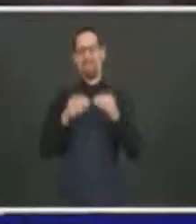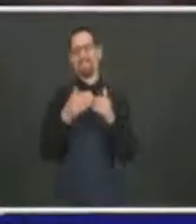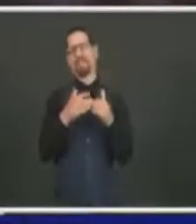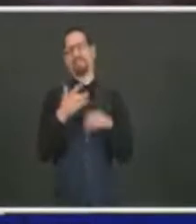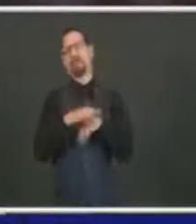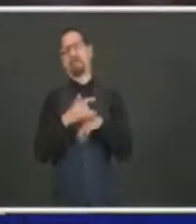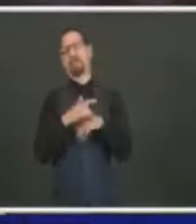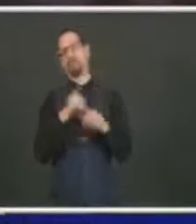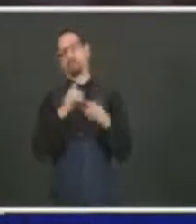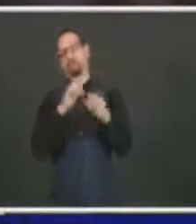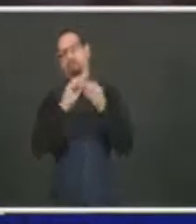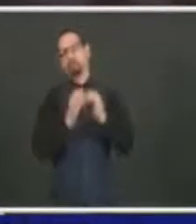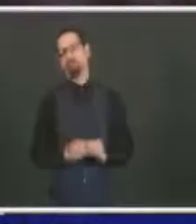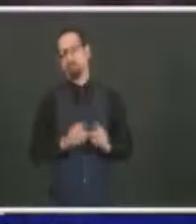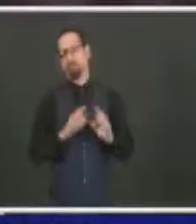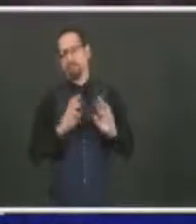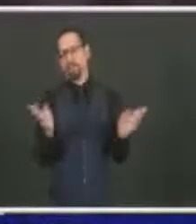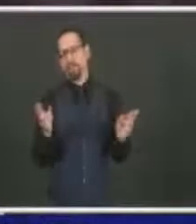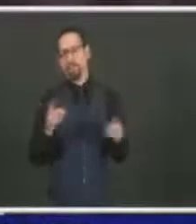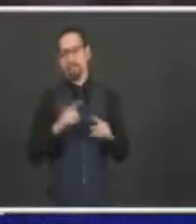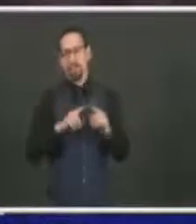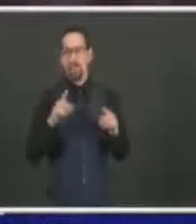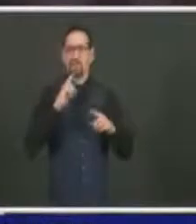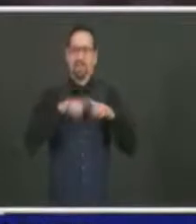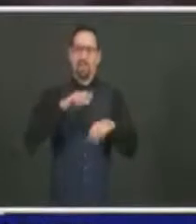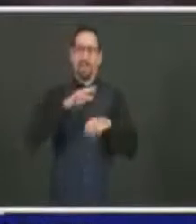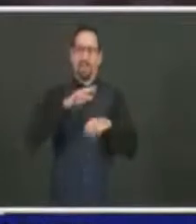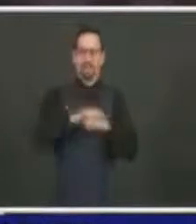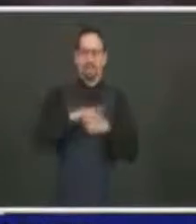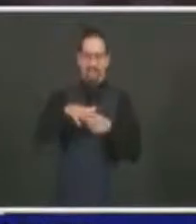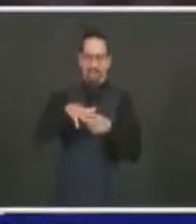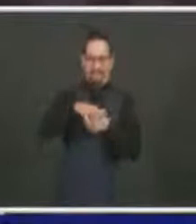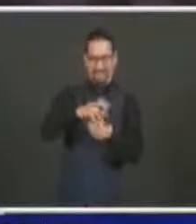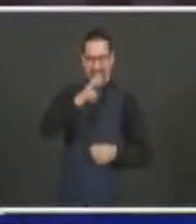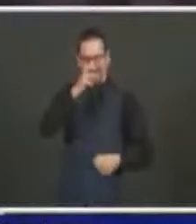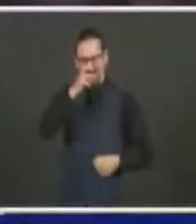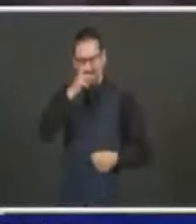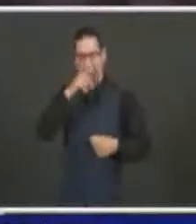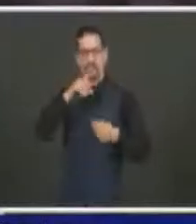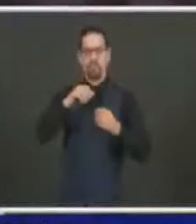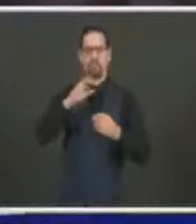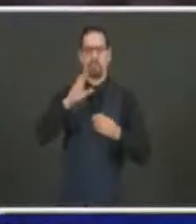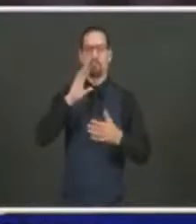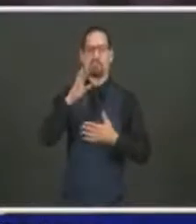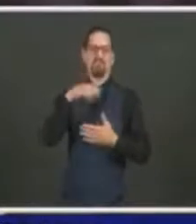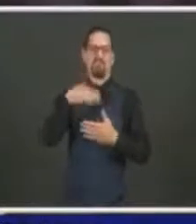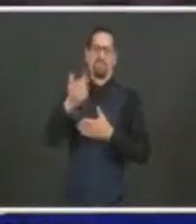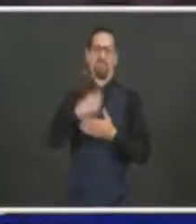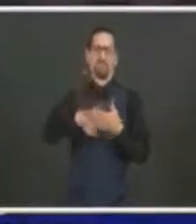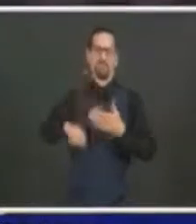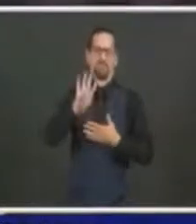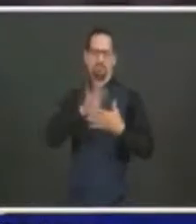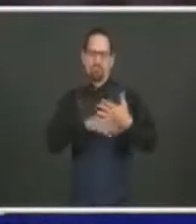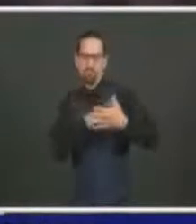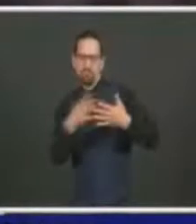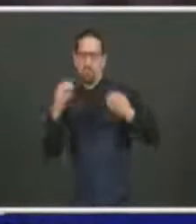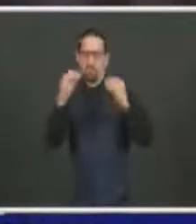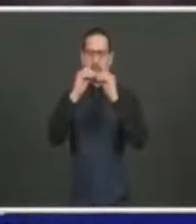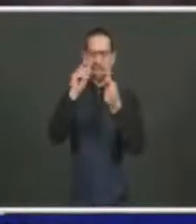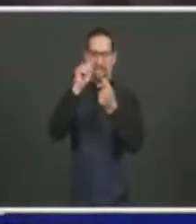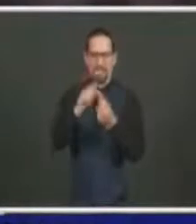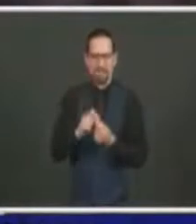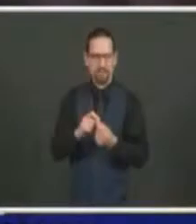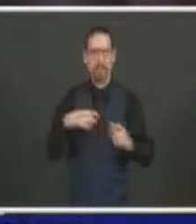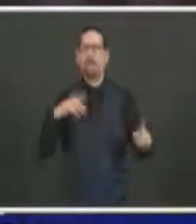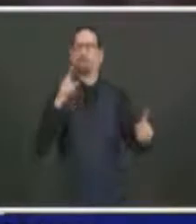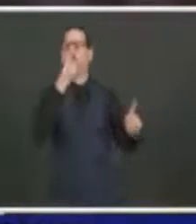of this is just enforcement. So this is a nice chart. We can put it up every week. It's easy for people to follow. And then one other thing on that,